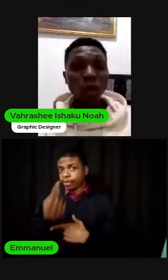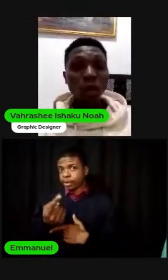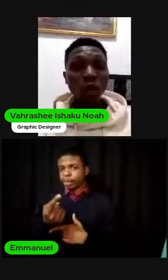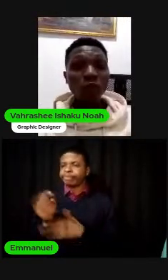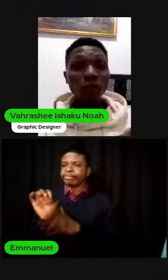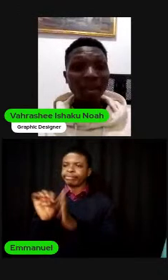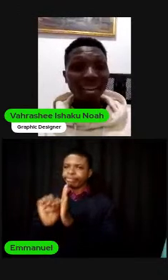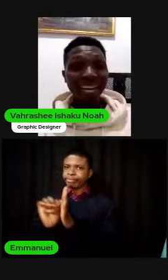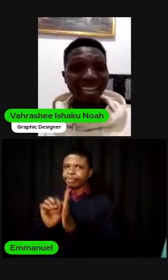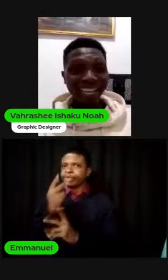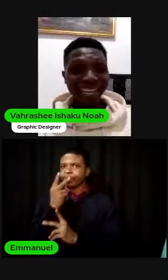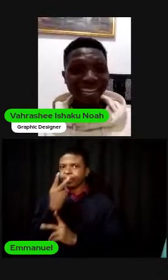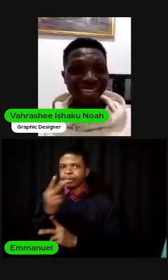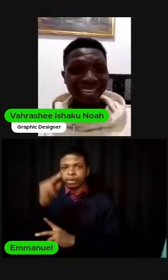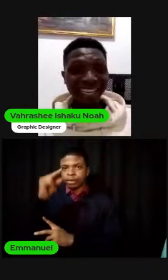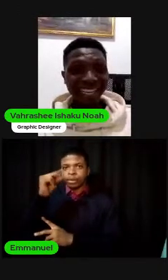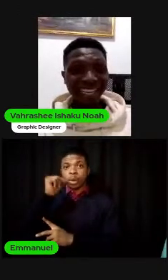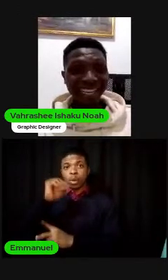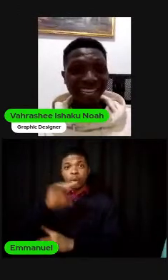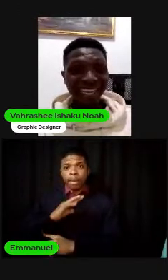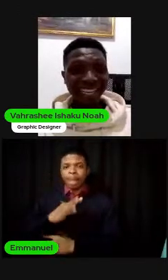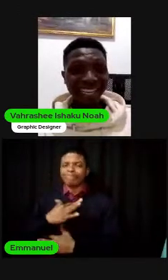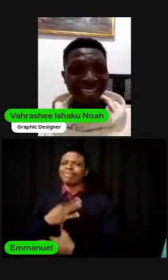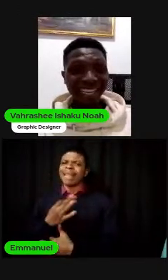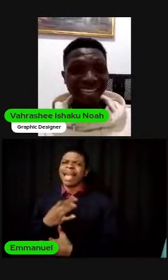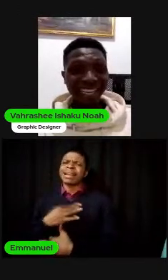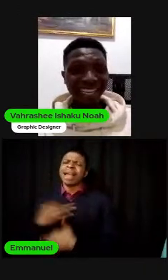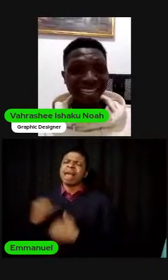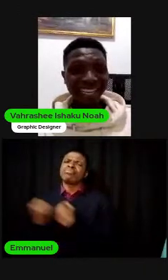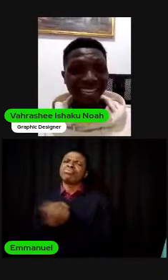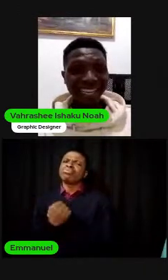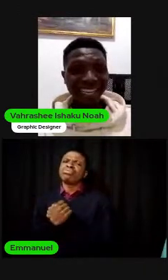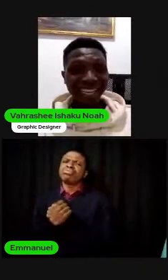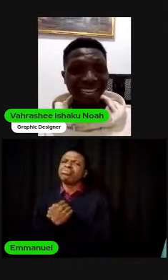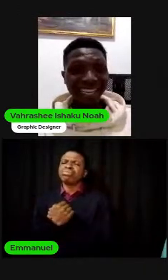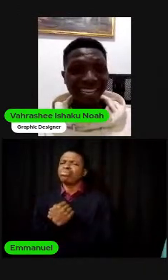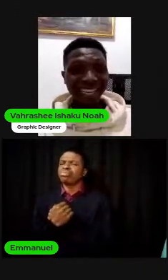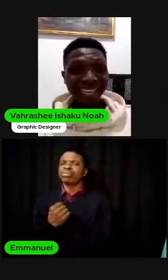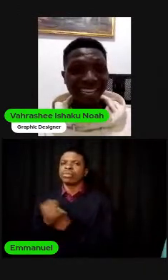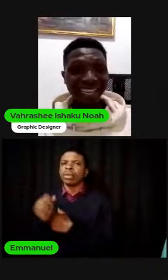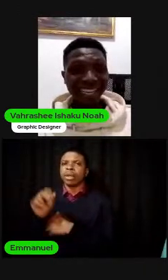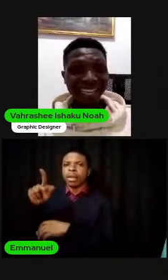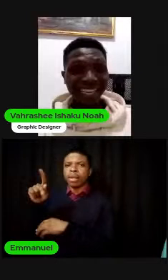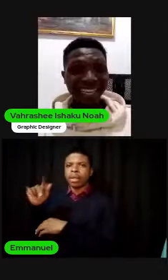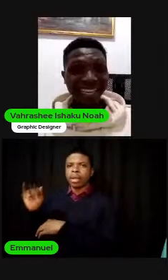women love pink. Can you hear me?